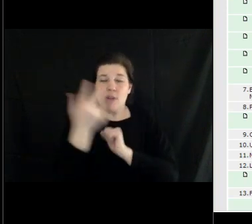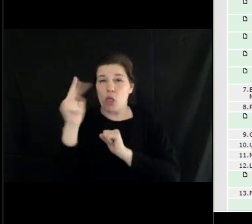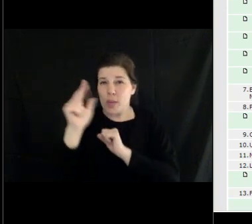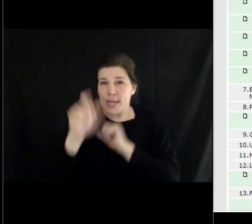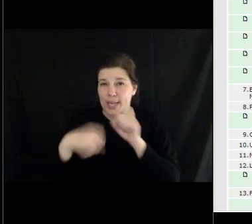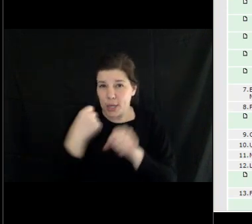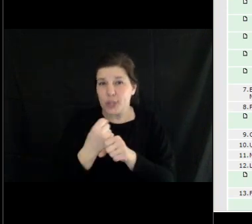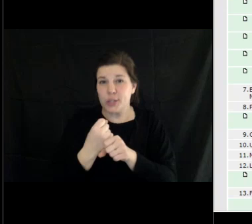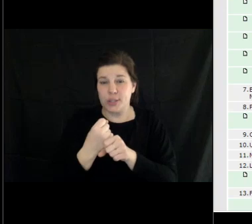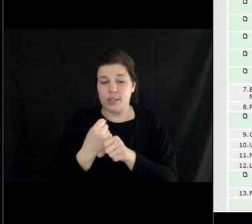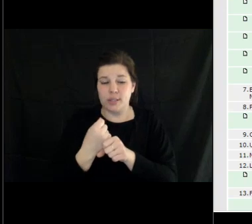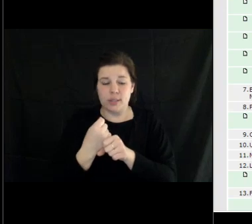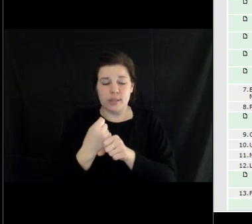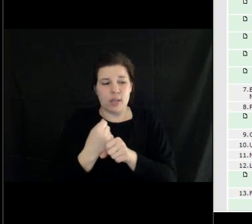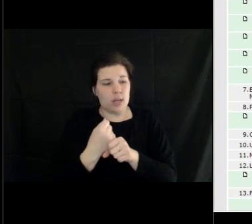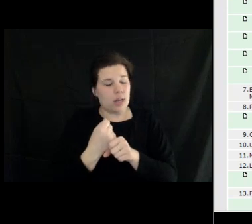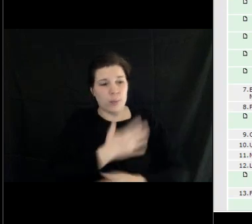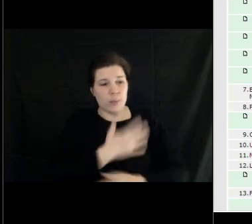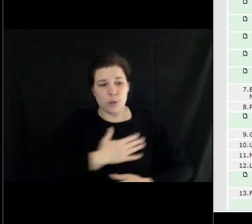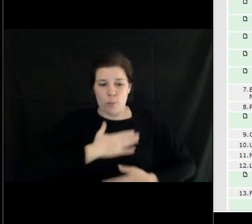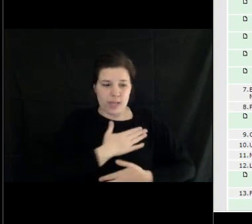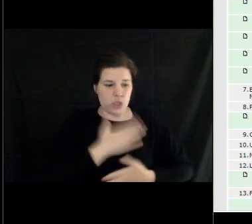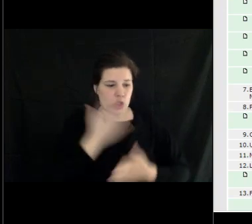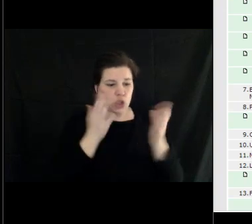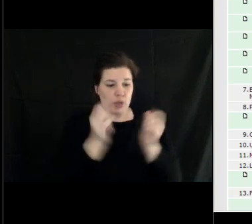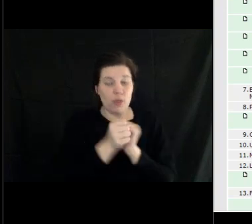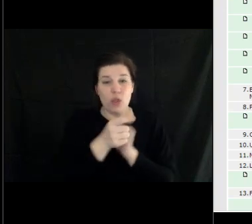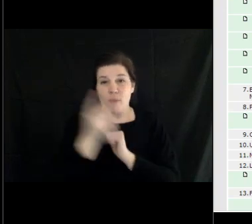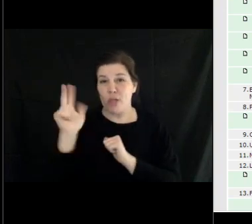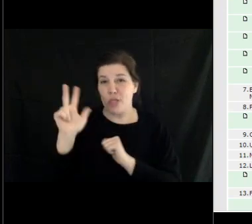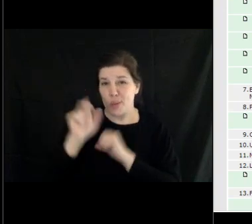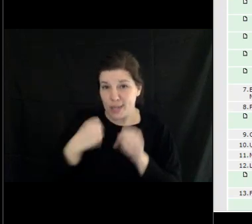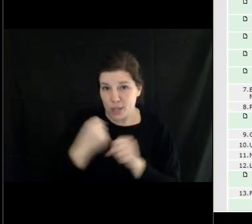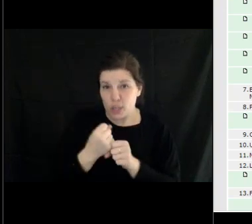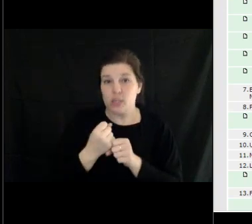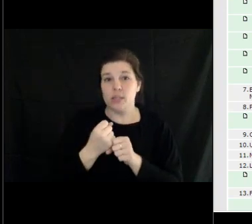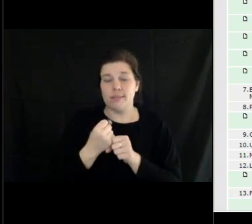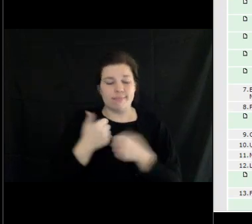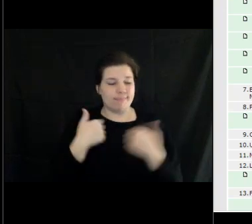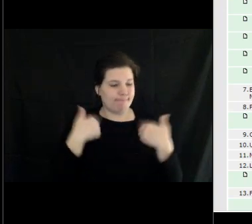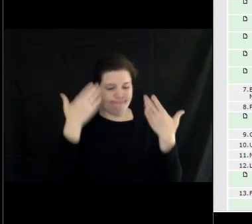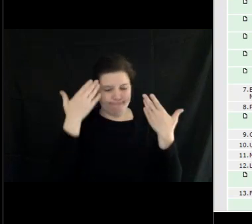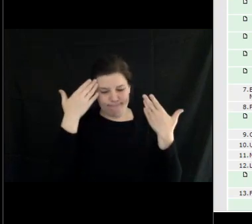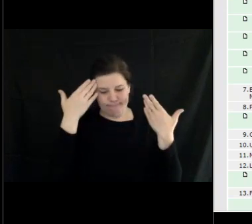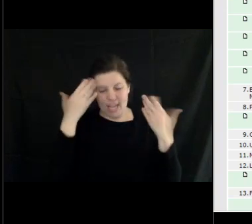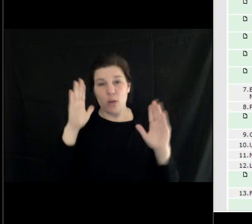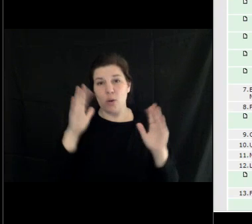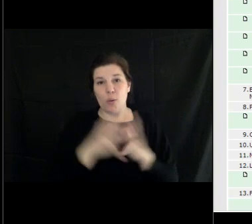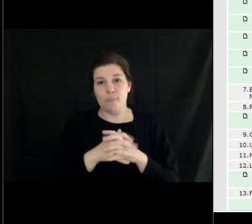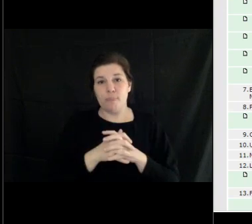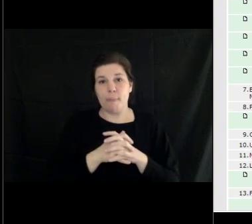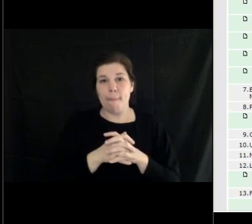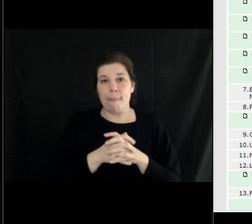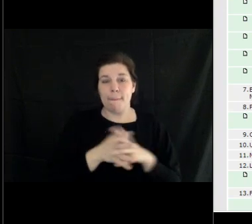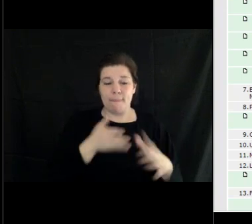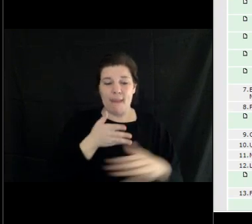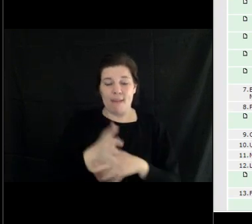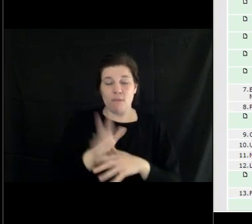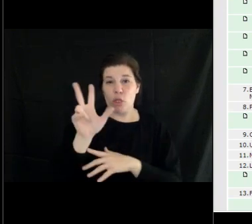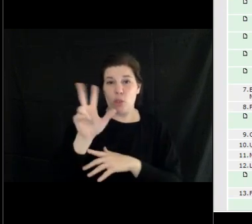Sir, it was a pleasure to serve with you for those 3 years. Sir, I don't know. After those 3